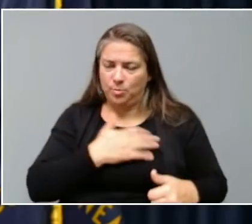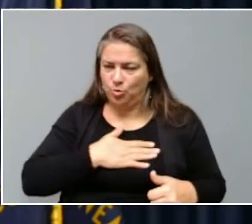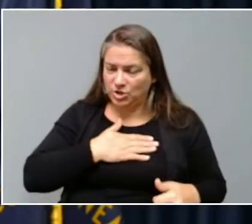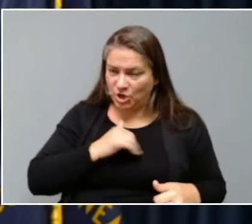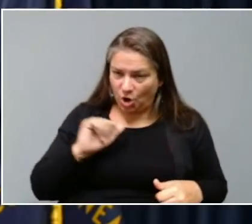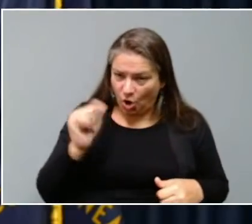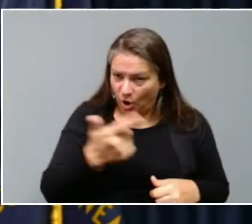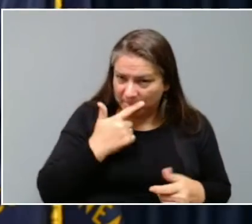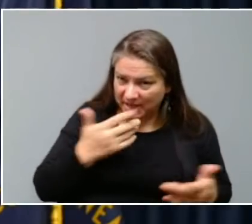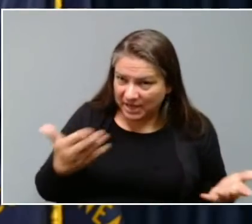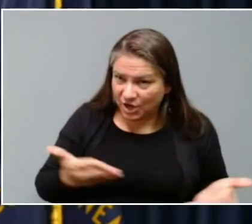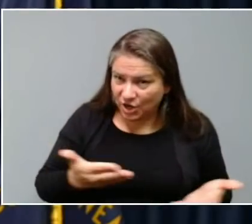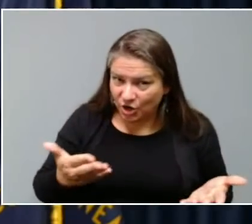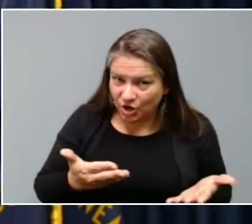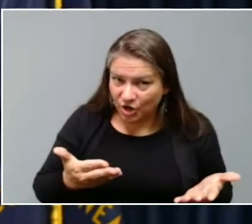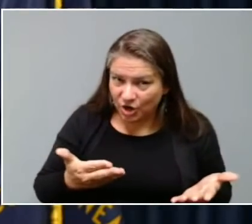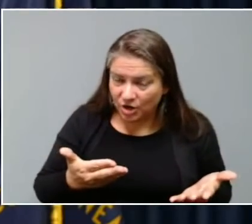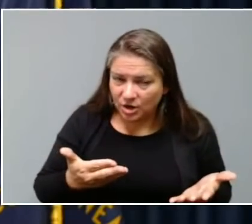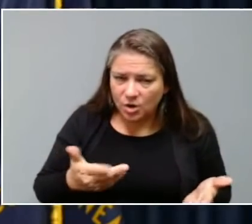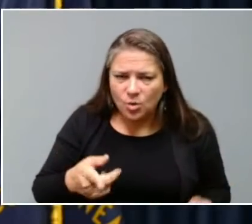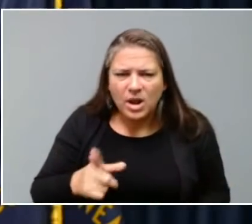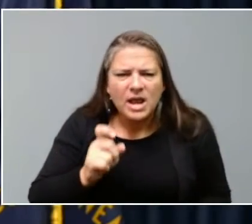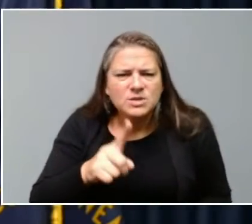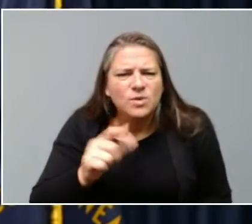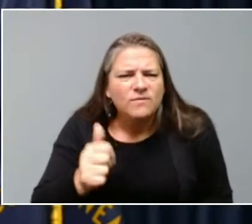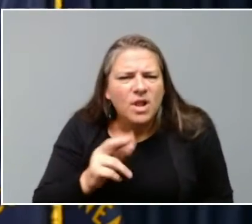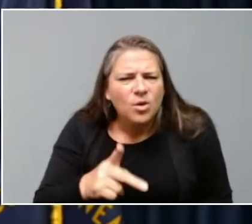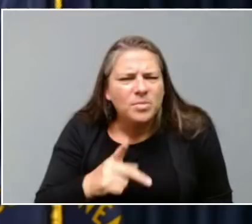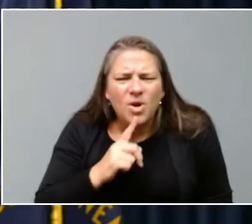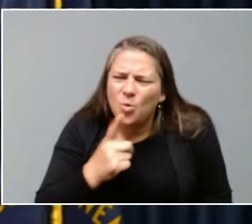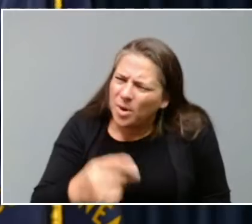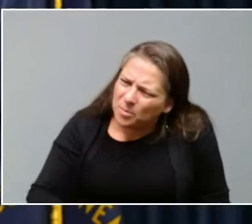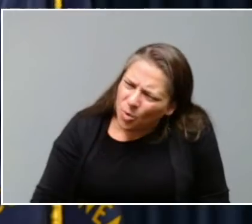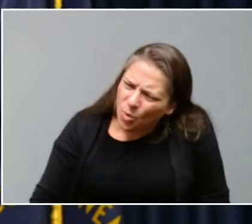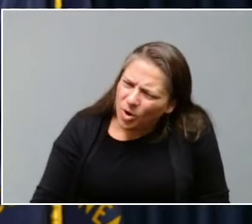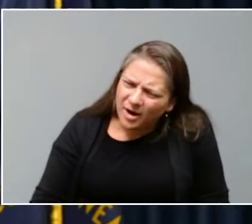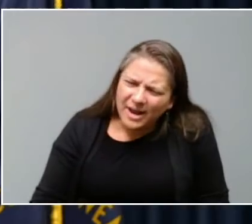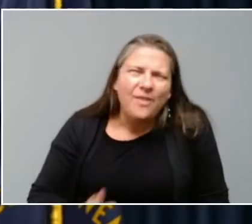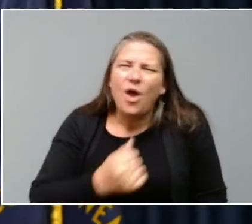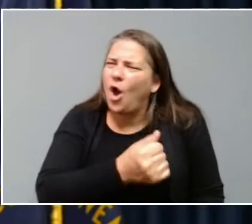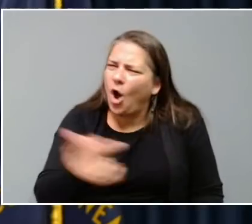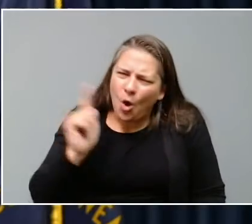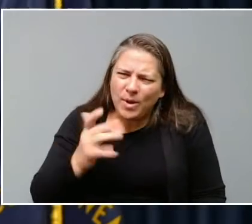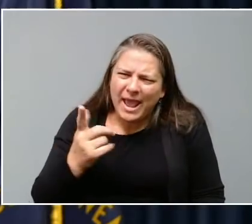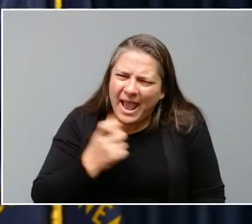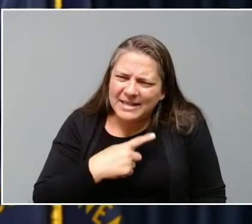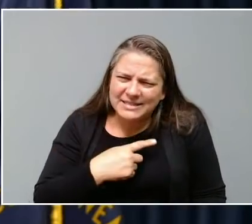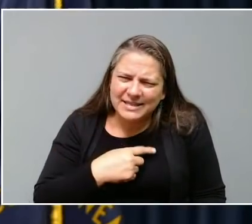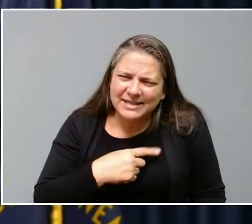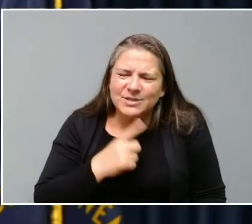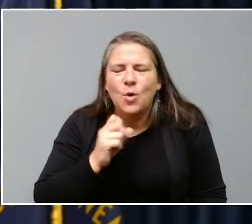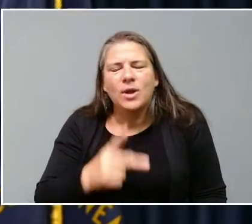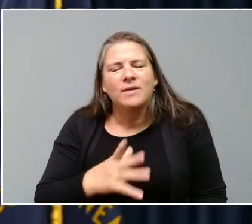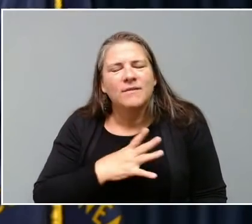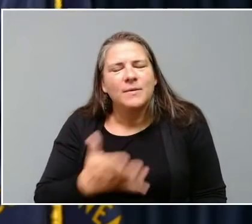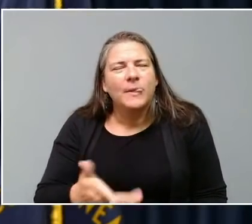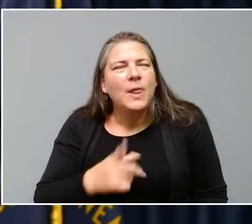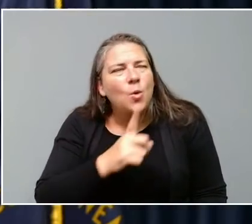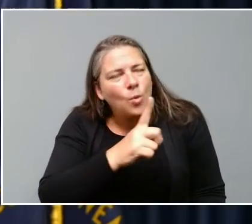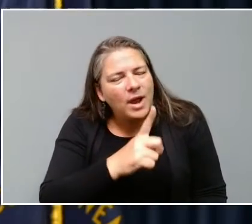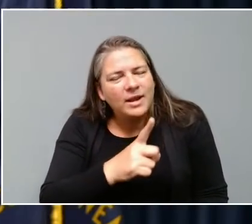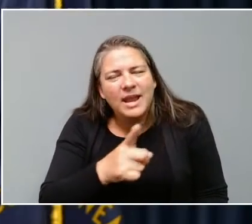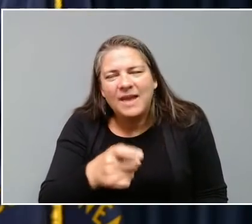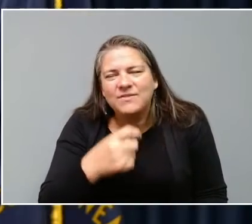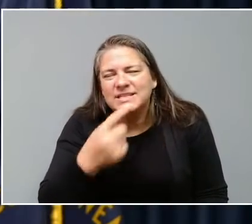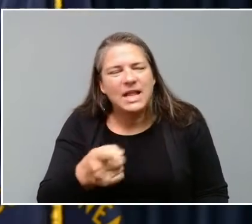here. Could I just ask one follow-up? Throw in one more. Now they're all going to ask questions. All right. Just one. You got to tell them afterwards,